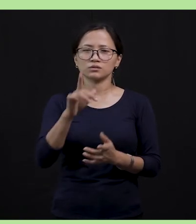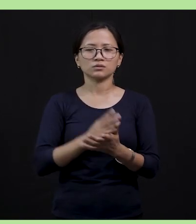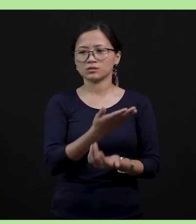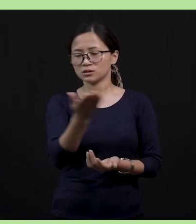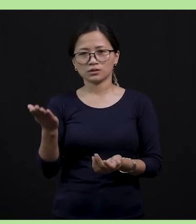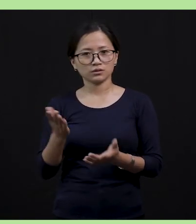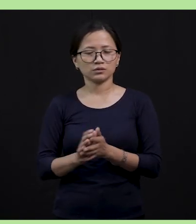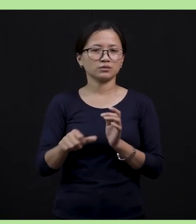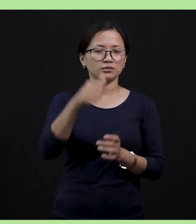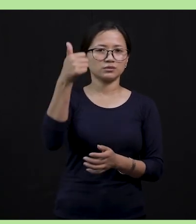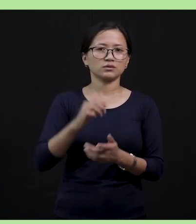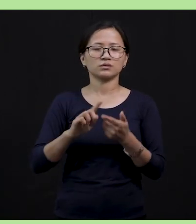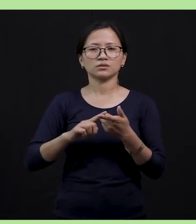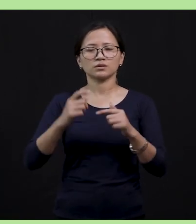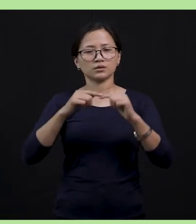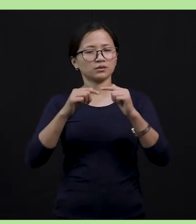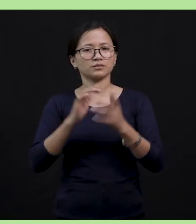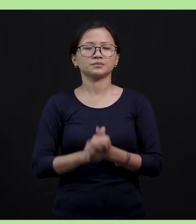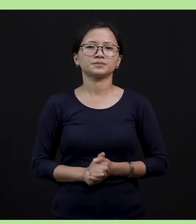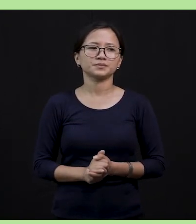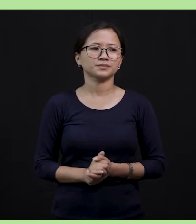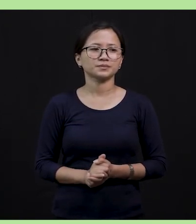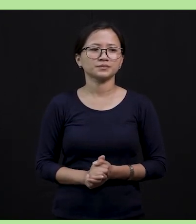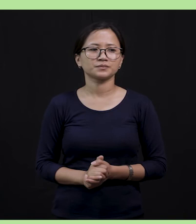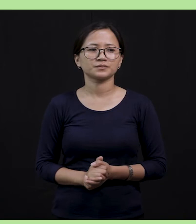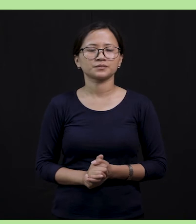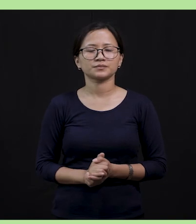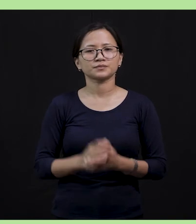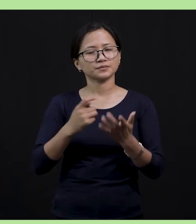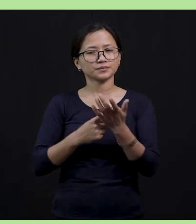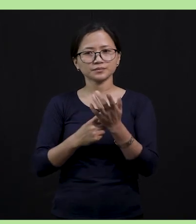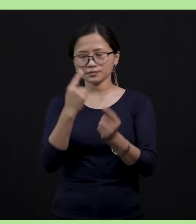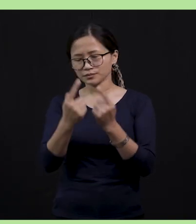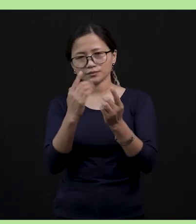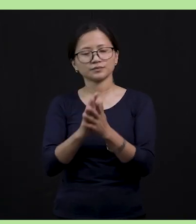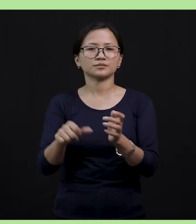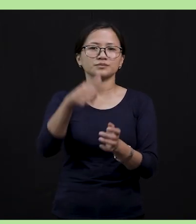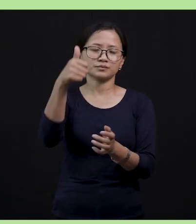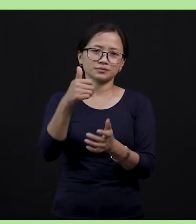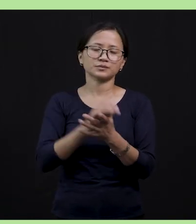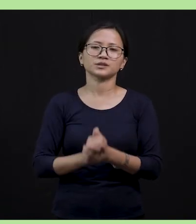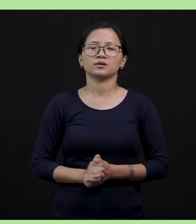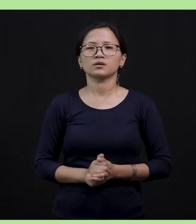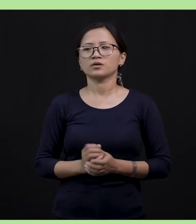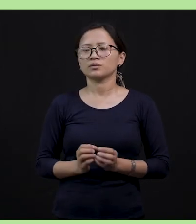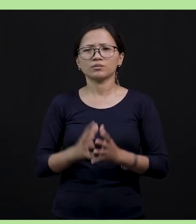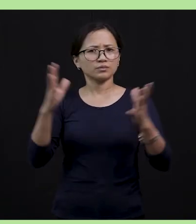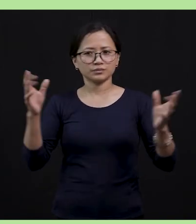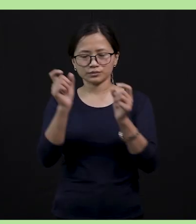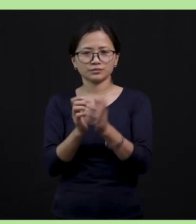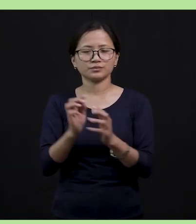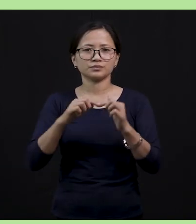they win the election. After the political party wins, it's the majority vote, and they form